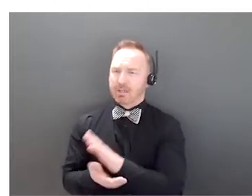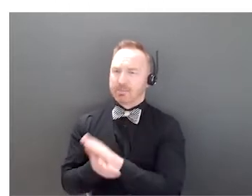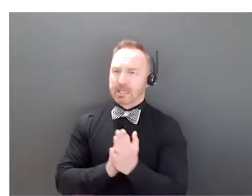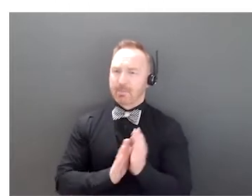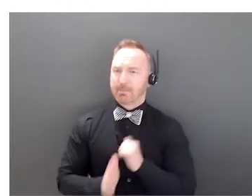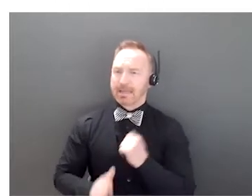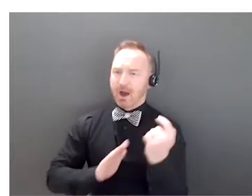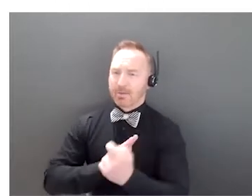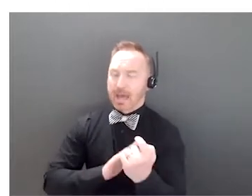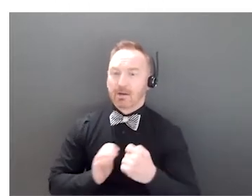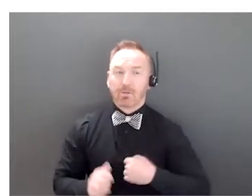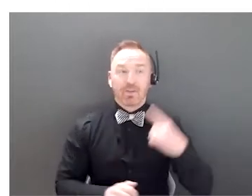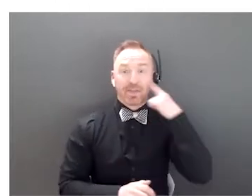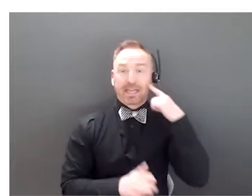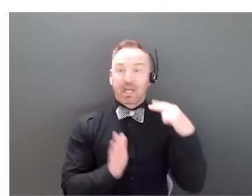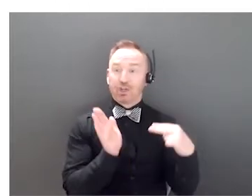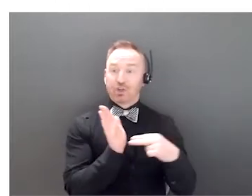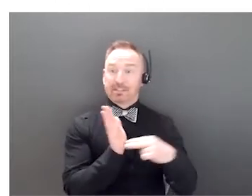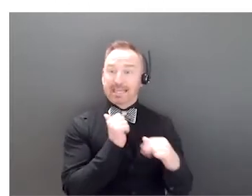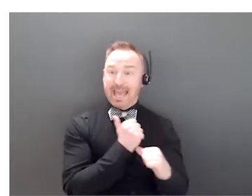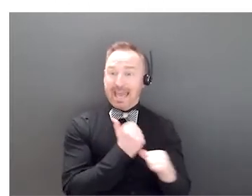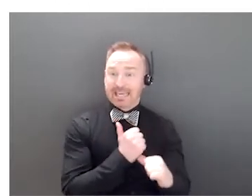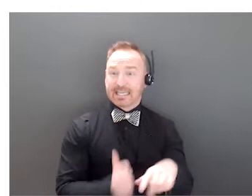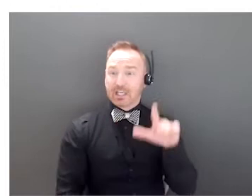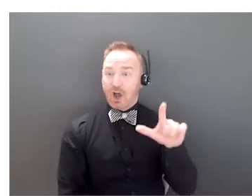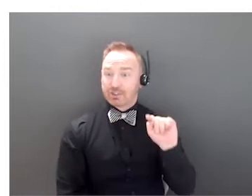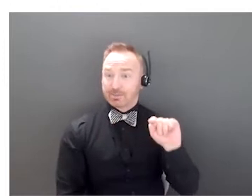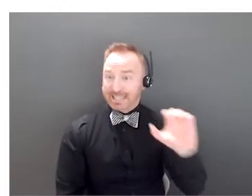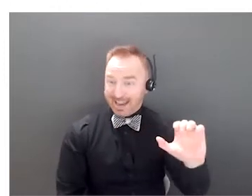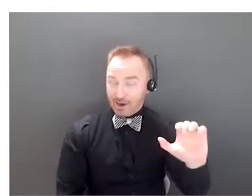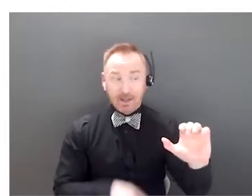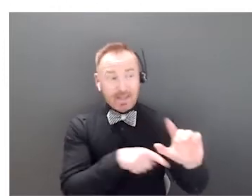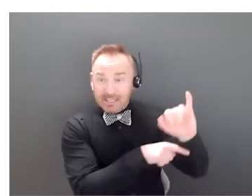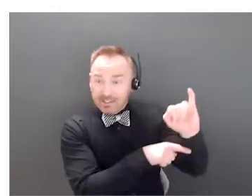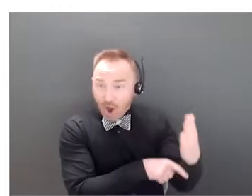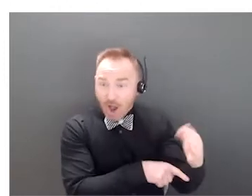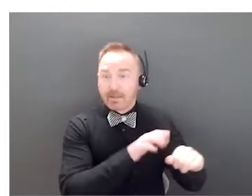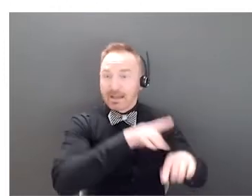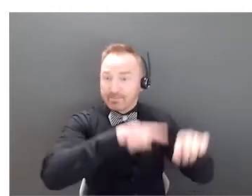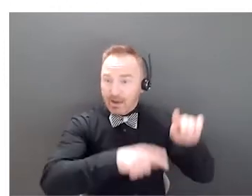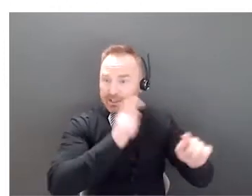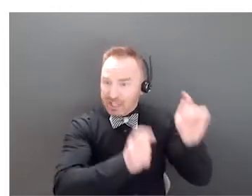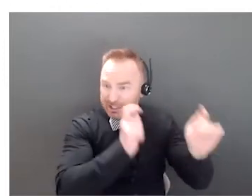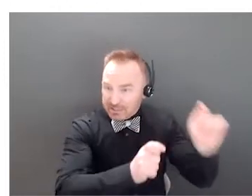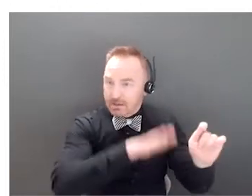we could think about a nursing aide in a long-term care setting. That's a job that's definitely variable, definitely physical, and definitely